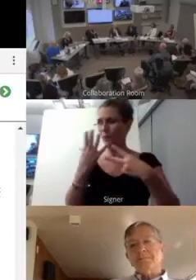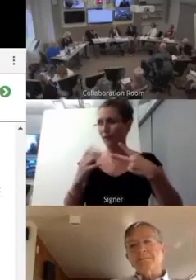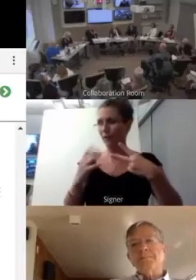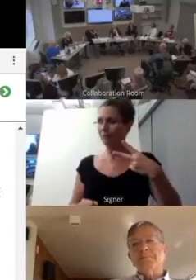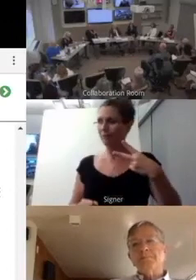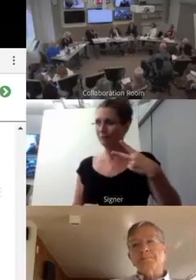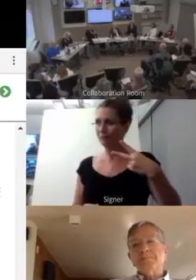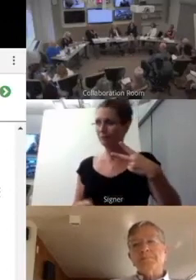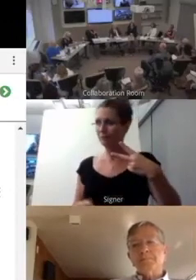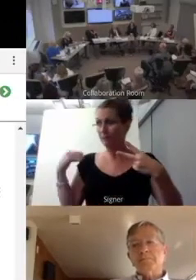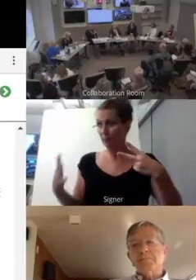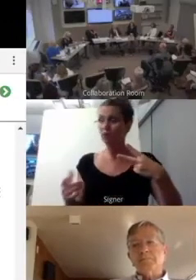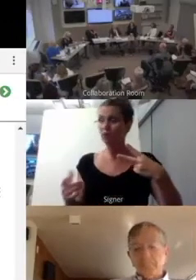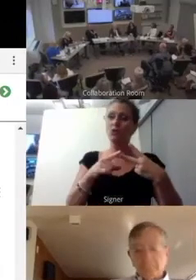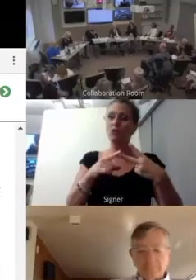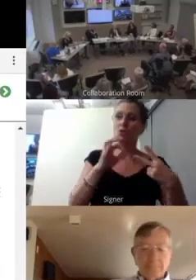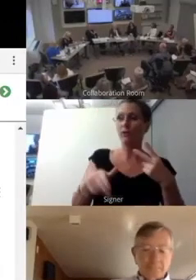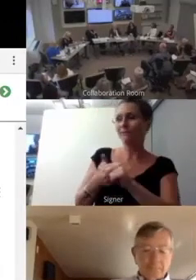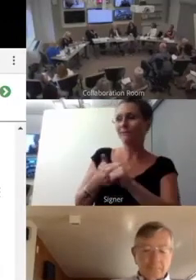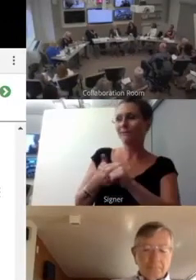Thank you very much. And I'm now